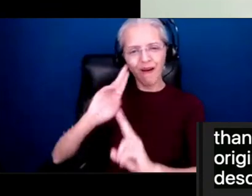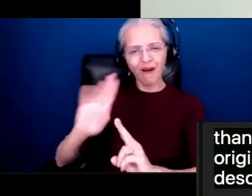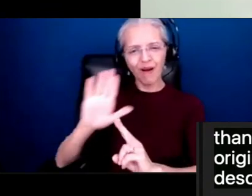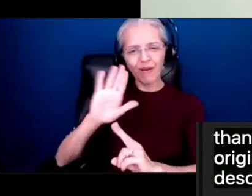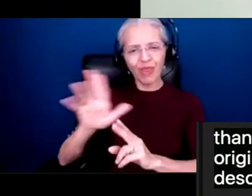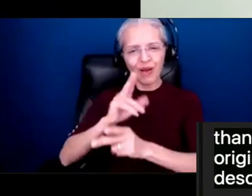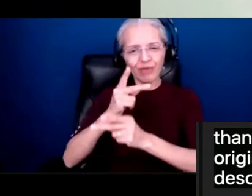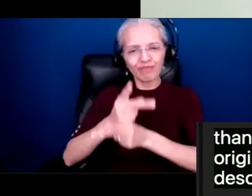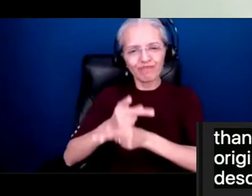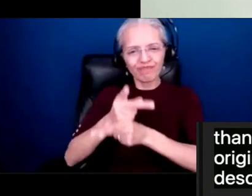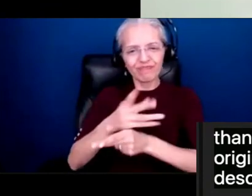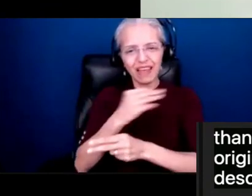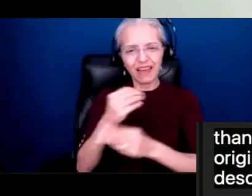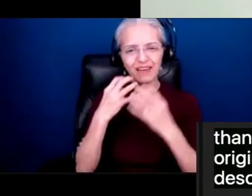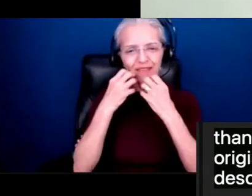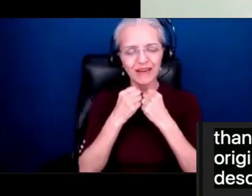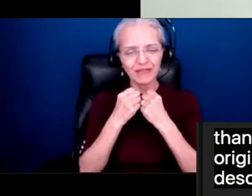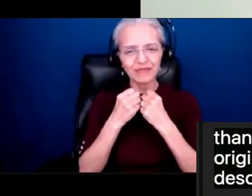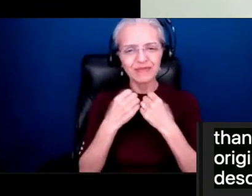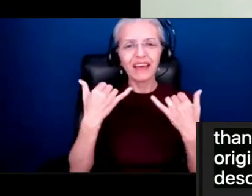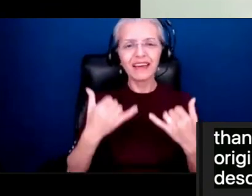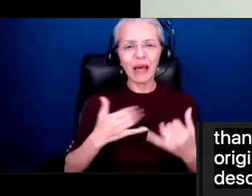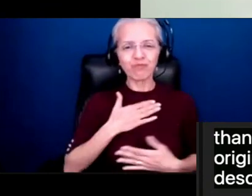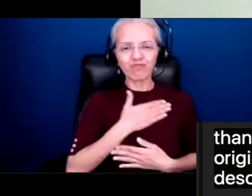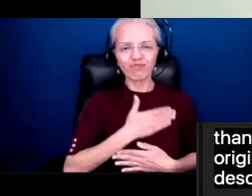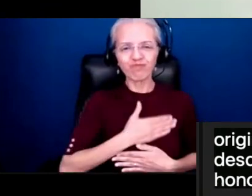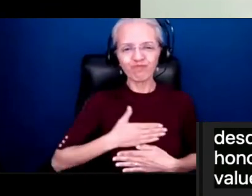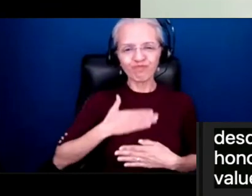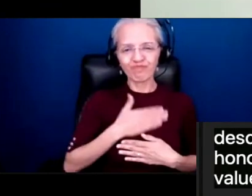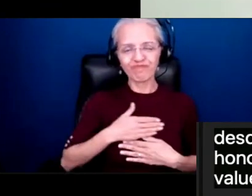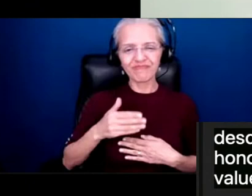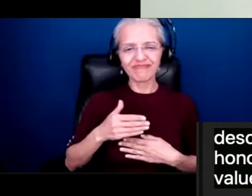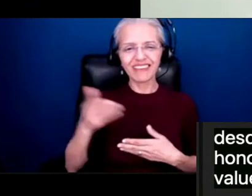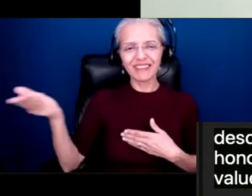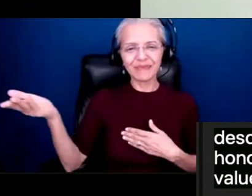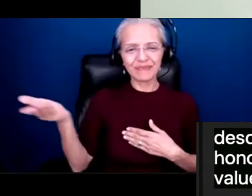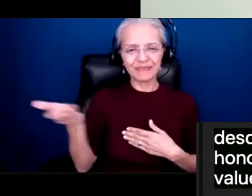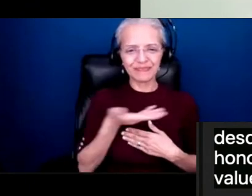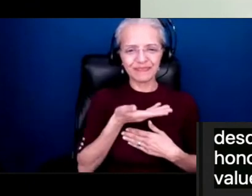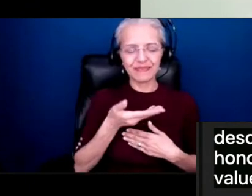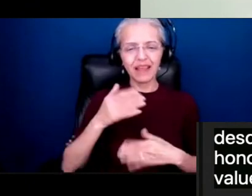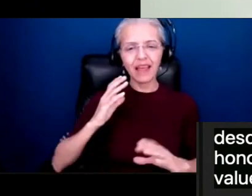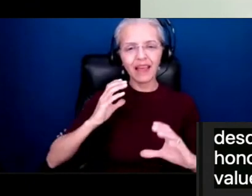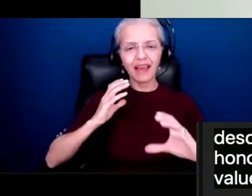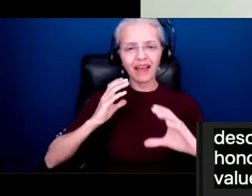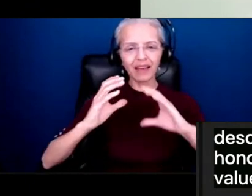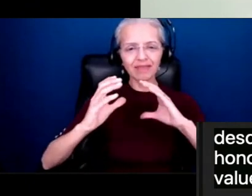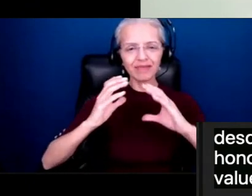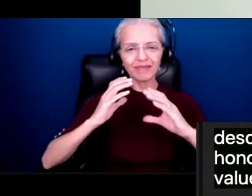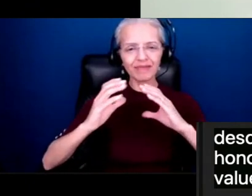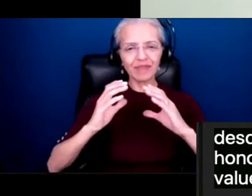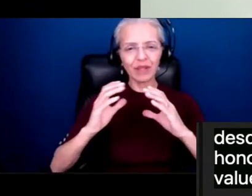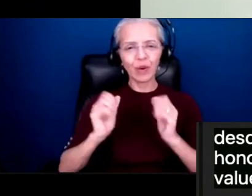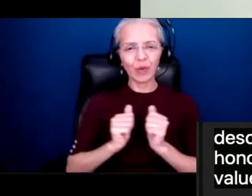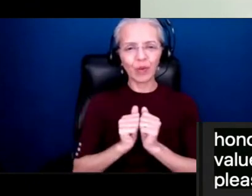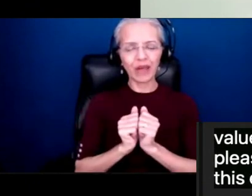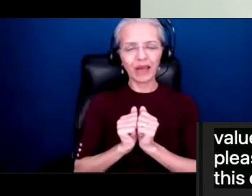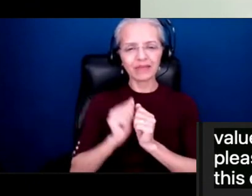It is with great pleasure that we bring to you this evening a conversation with a distinguished